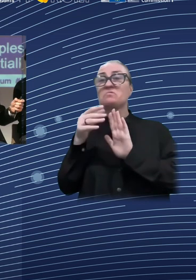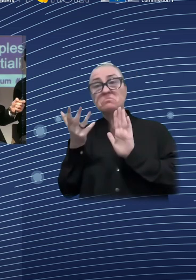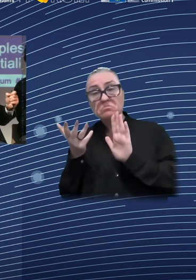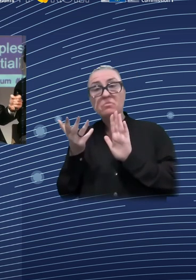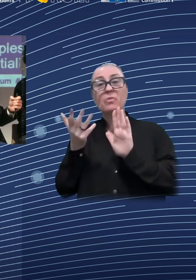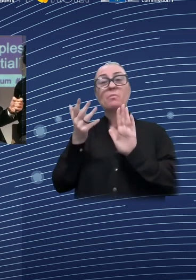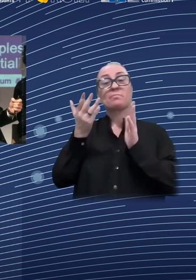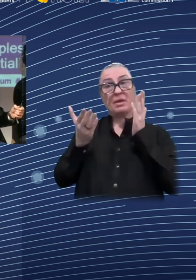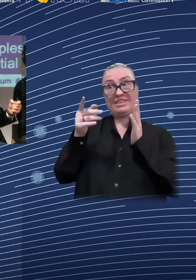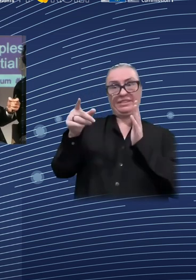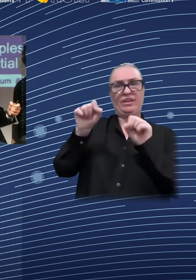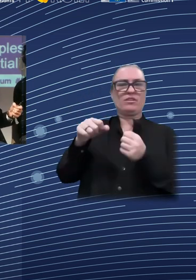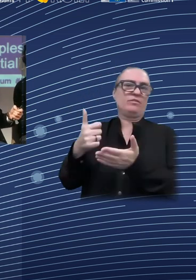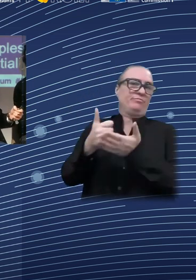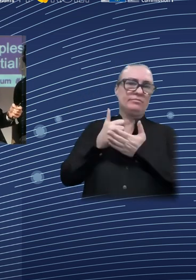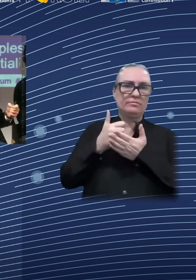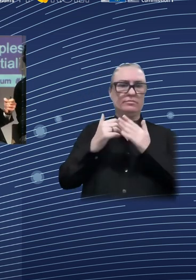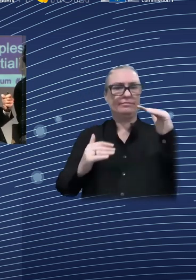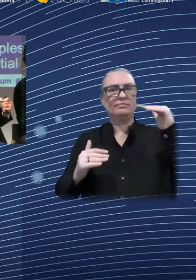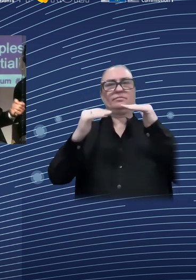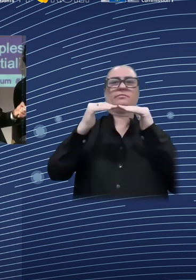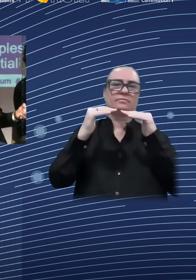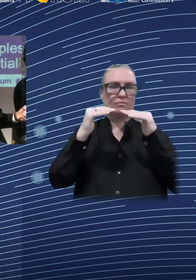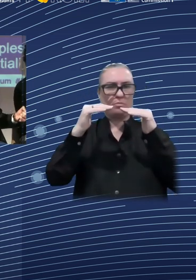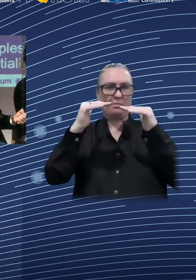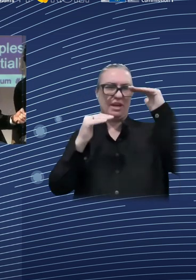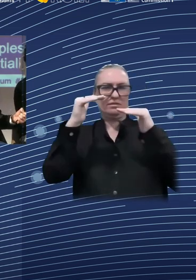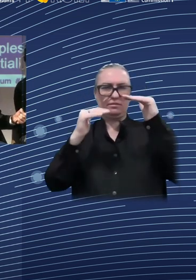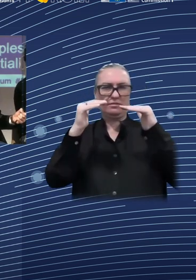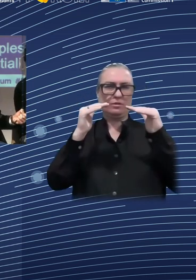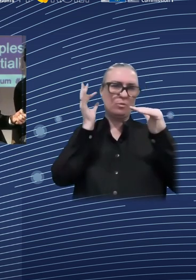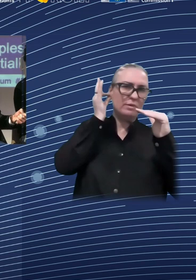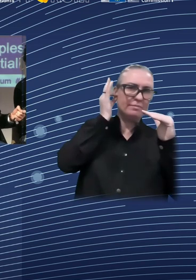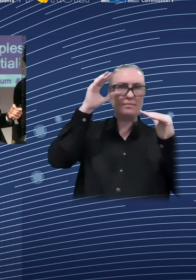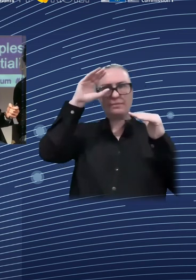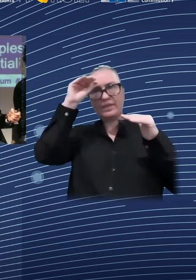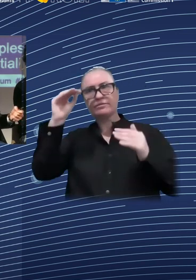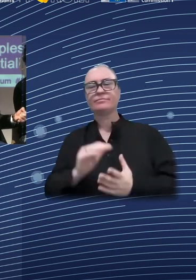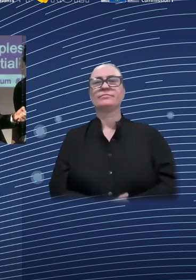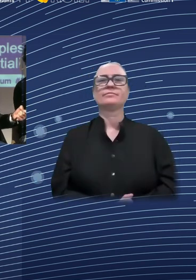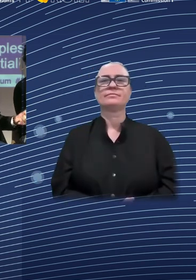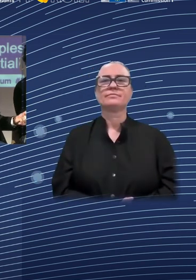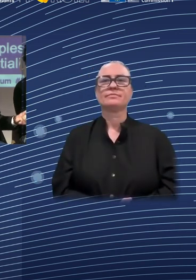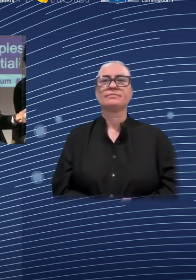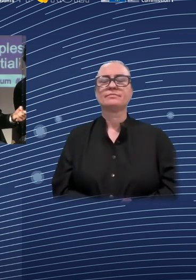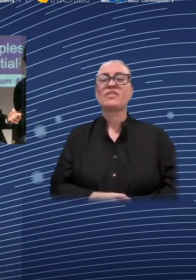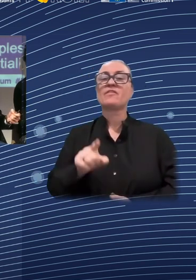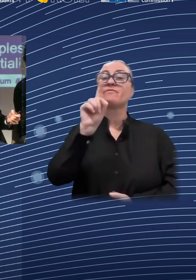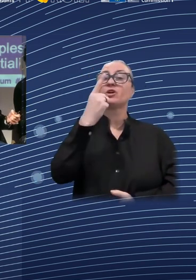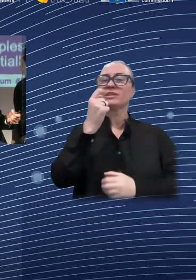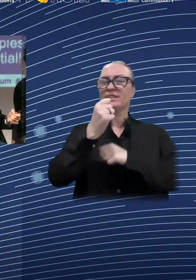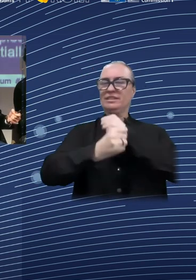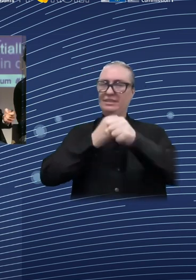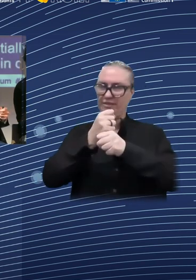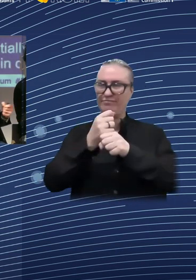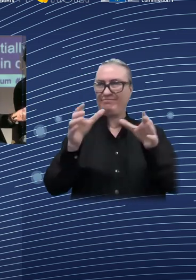they noticed that within first-year cohorts, the dropout rates in computer science in particular were much worse for female students than they were for